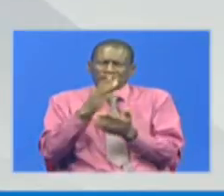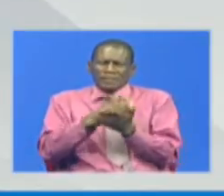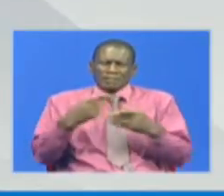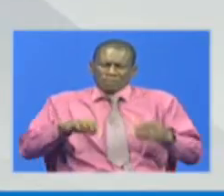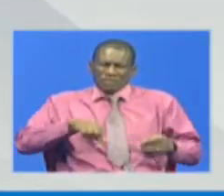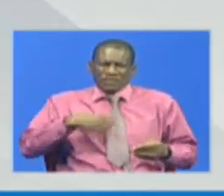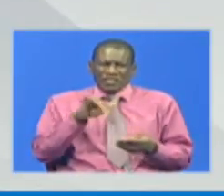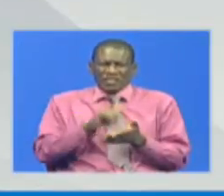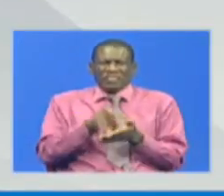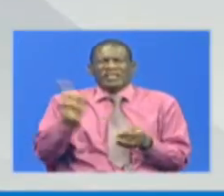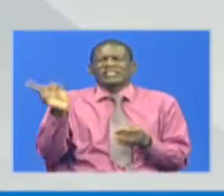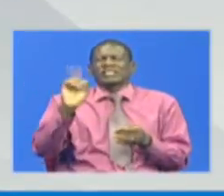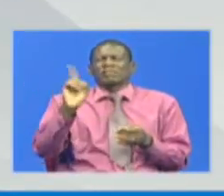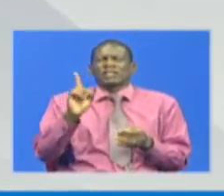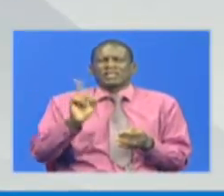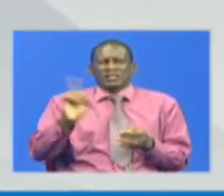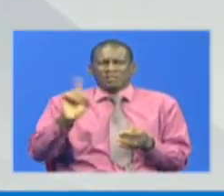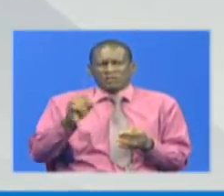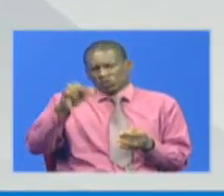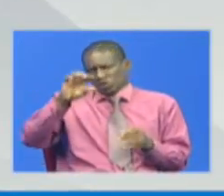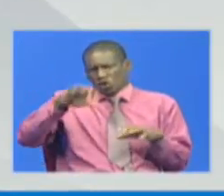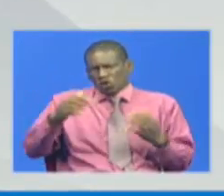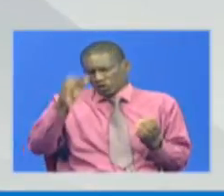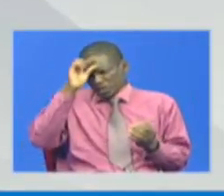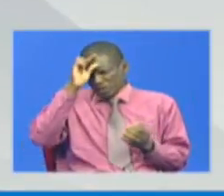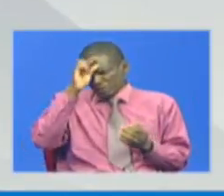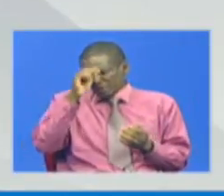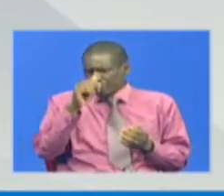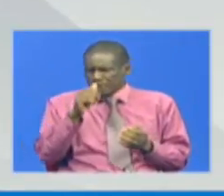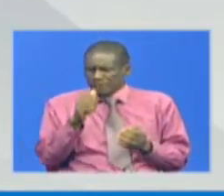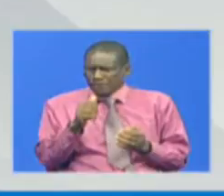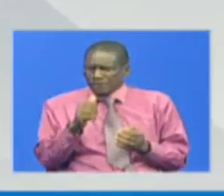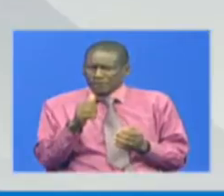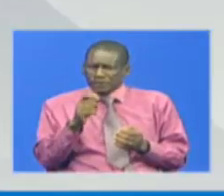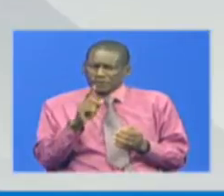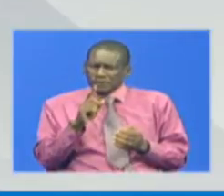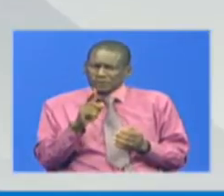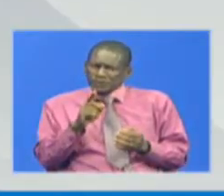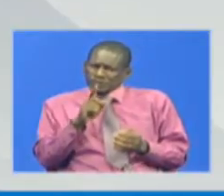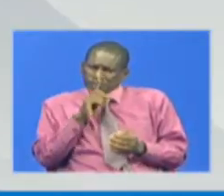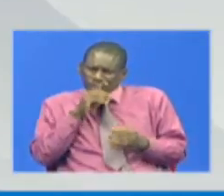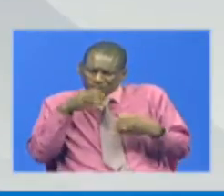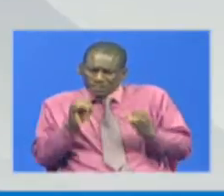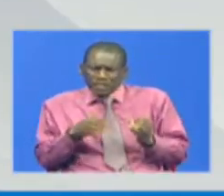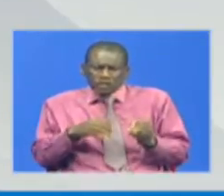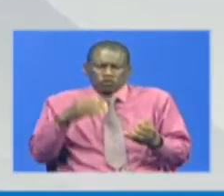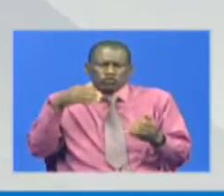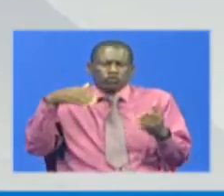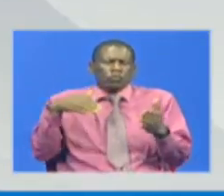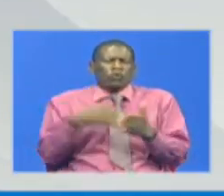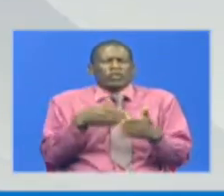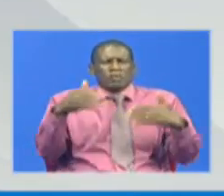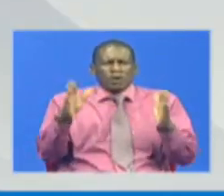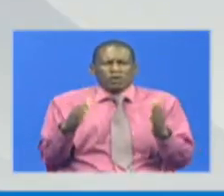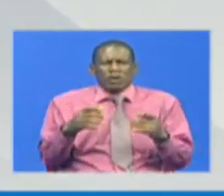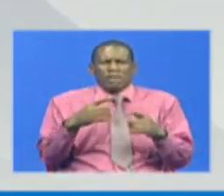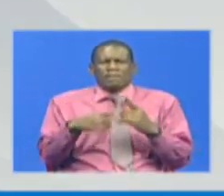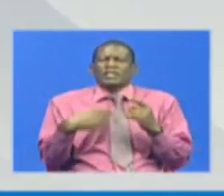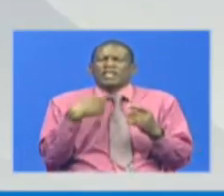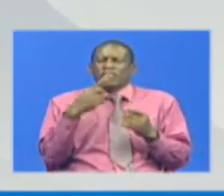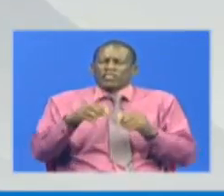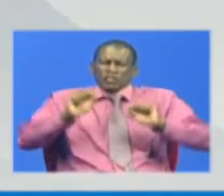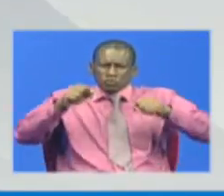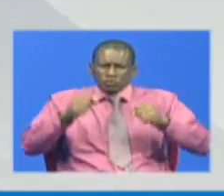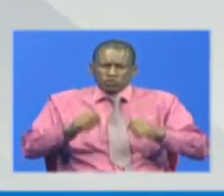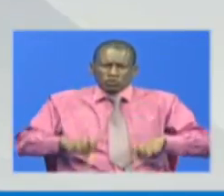is the ministry or the government silently trying to rule them out, yet they feel there's a possibility of coexistence.